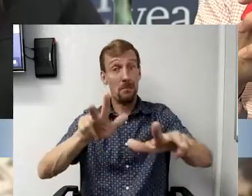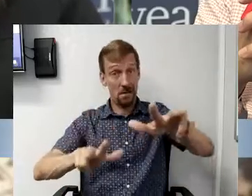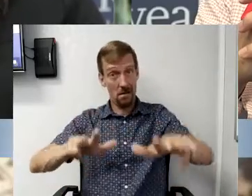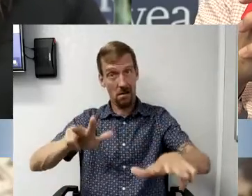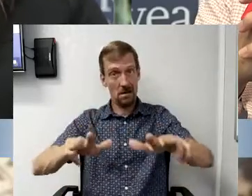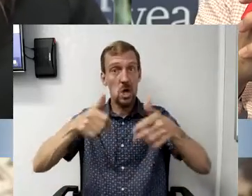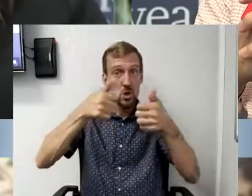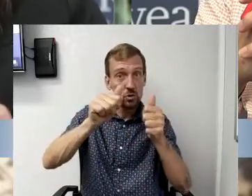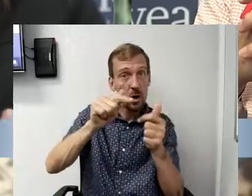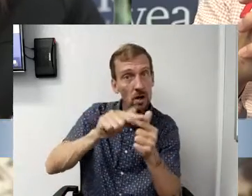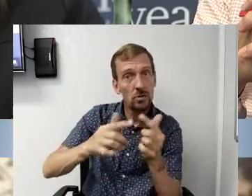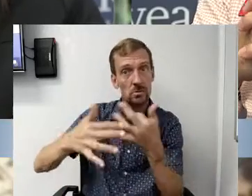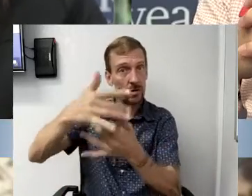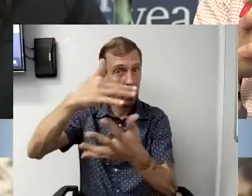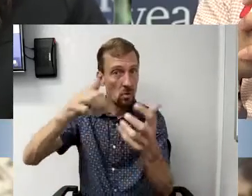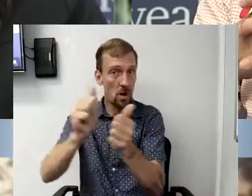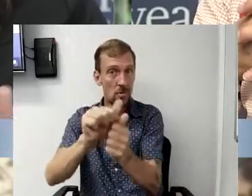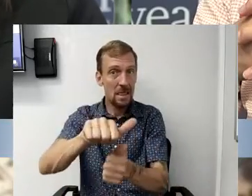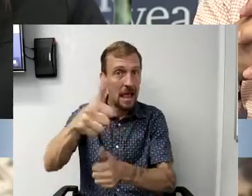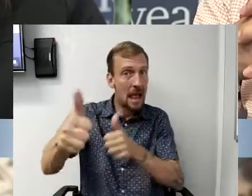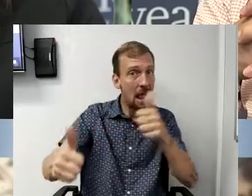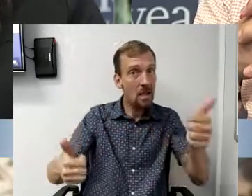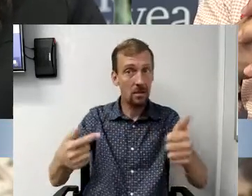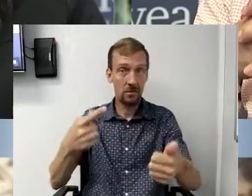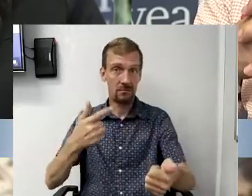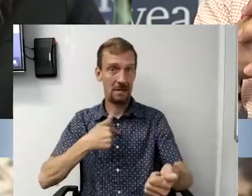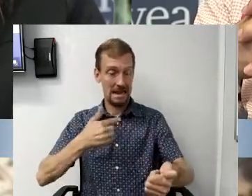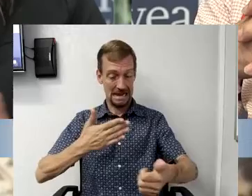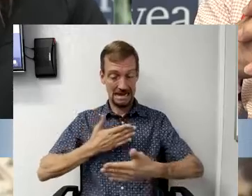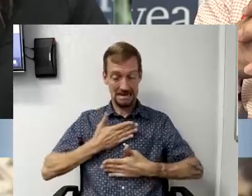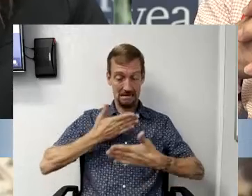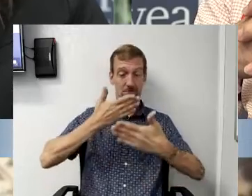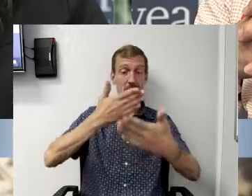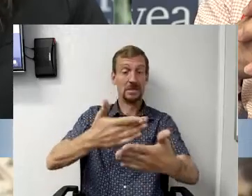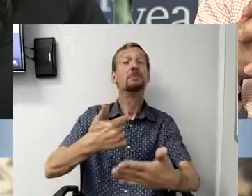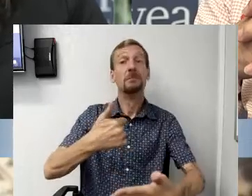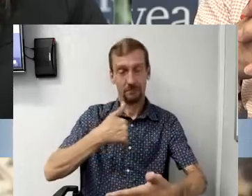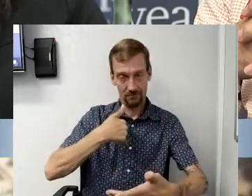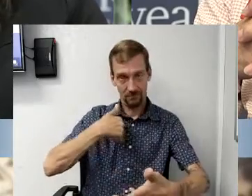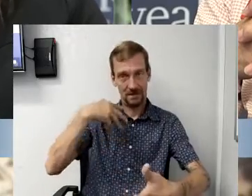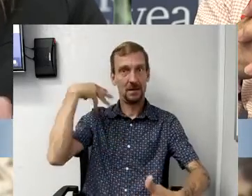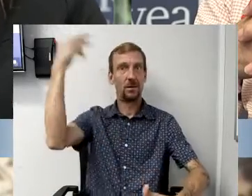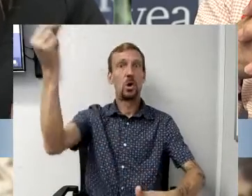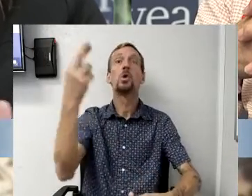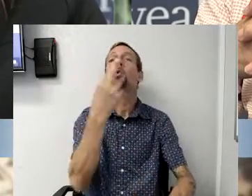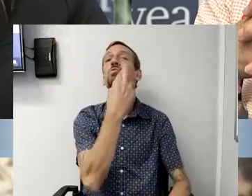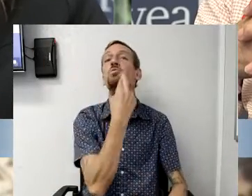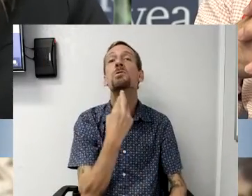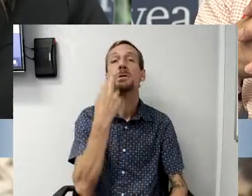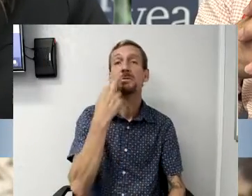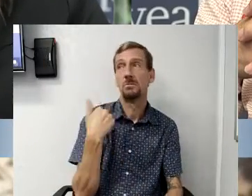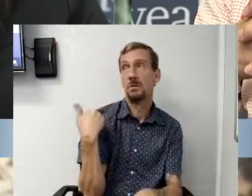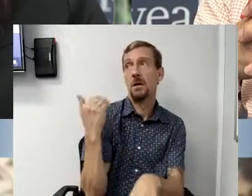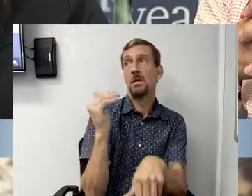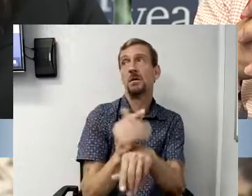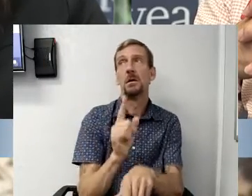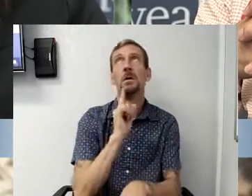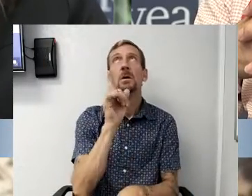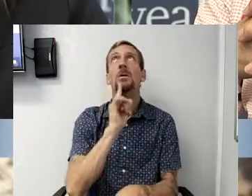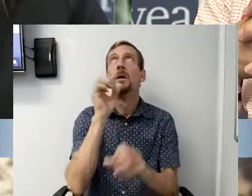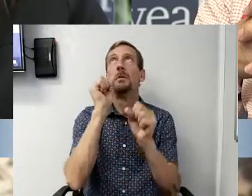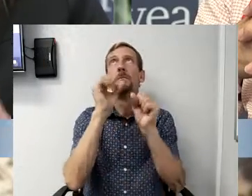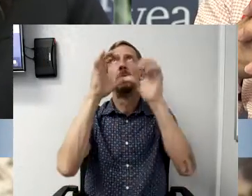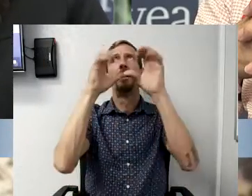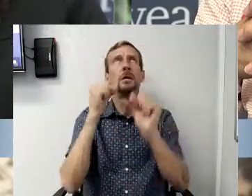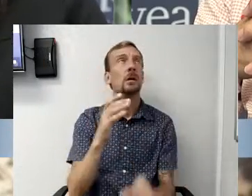there, interacting. I'll admit I did go out to an outdoor restaurant last night. It was amazing and